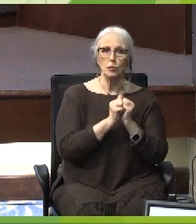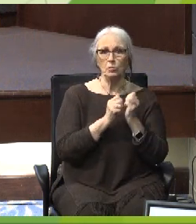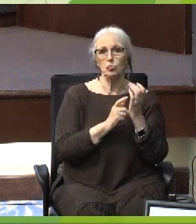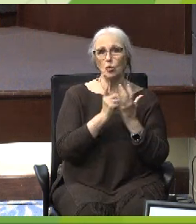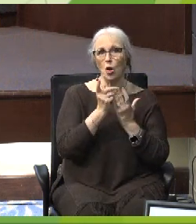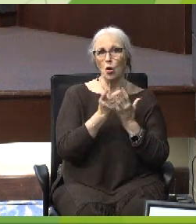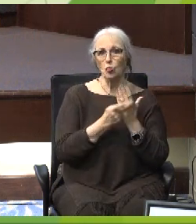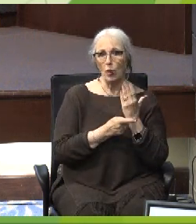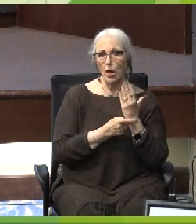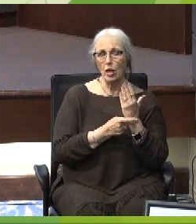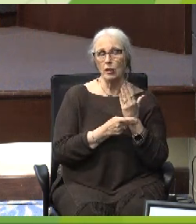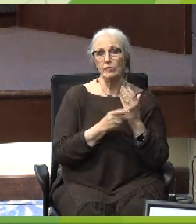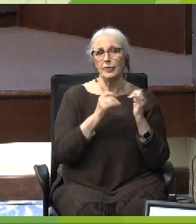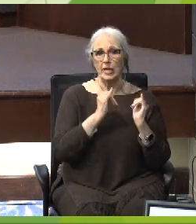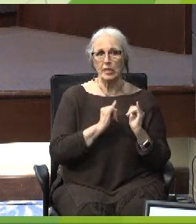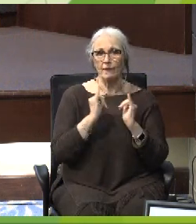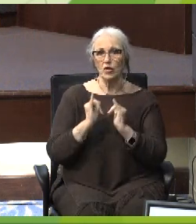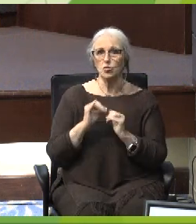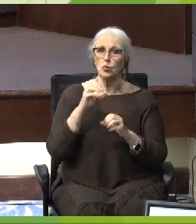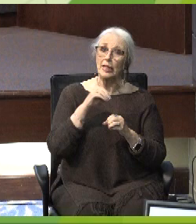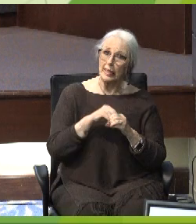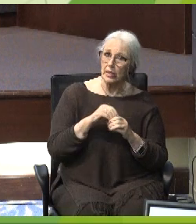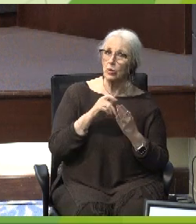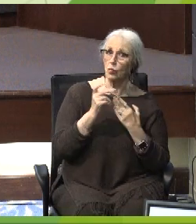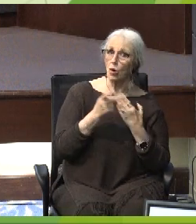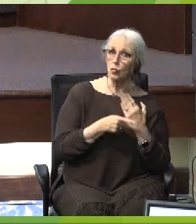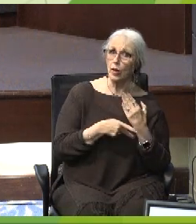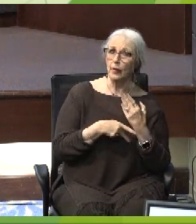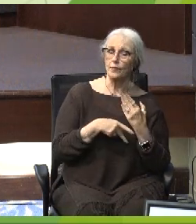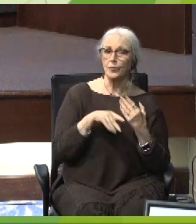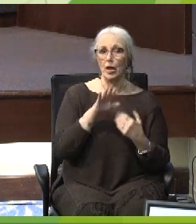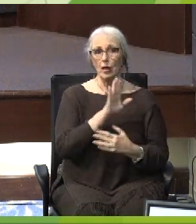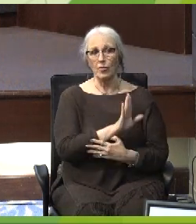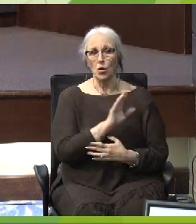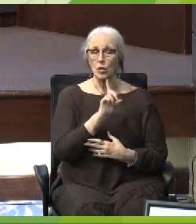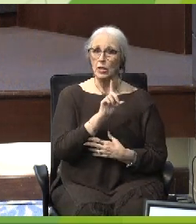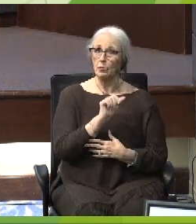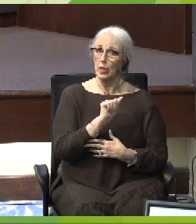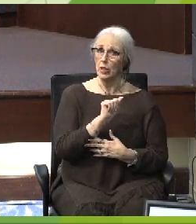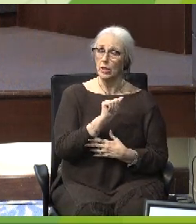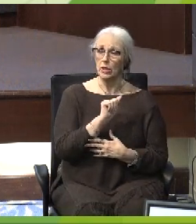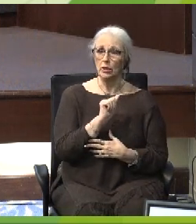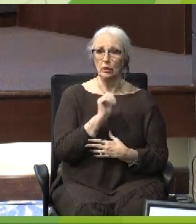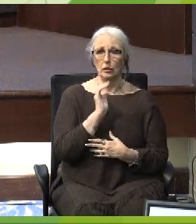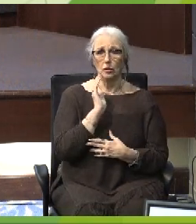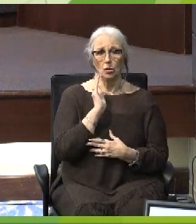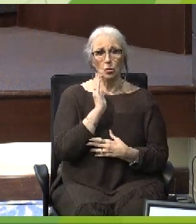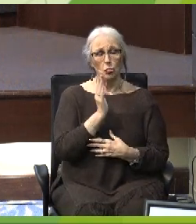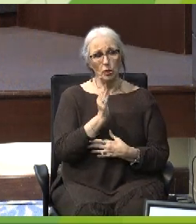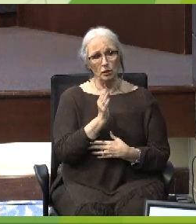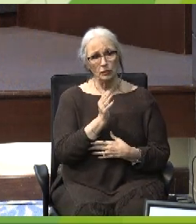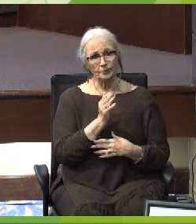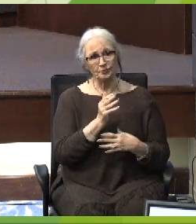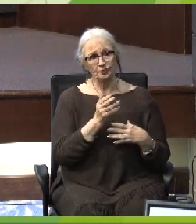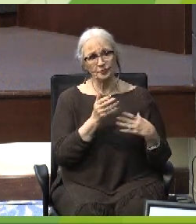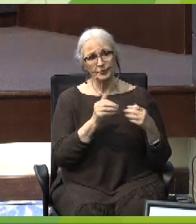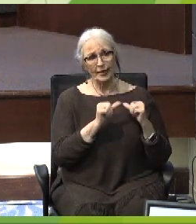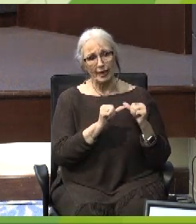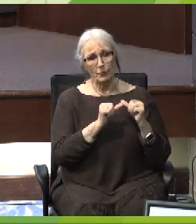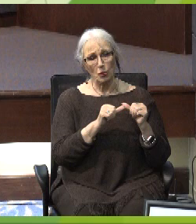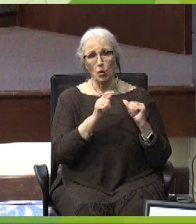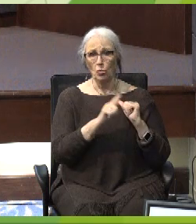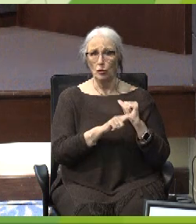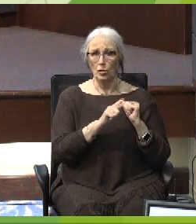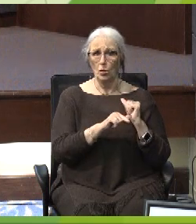or with a lot of the individuals in this program. Their disability is going to keep them essentially in a low